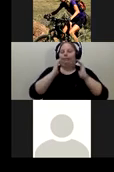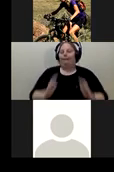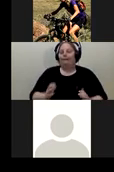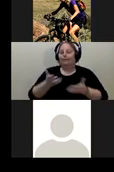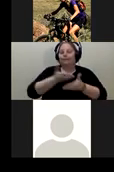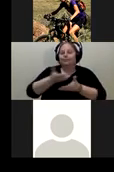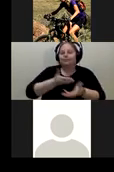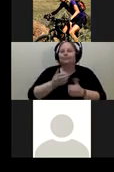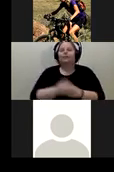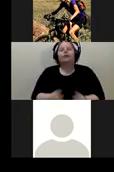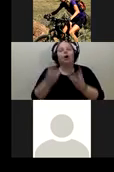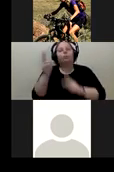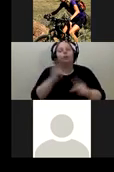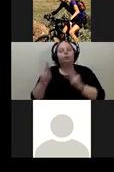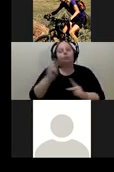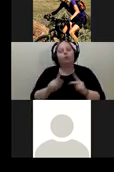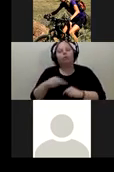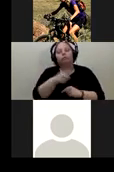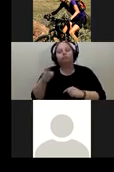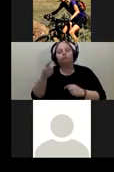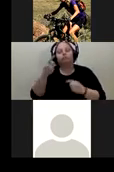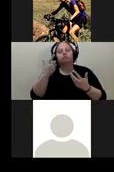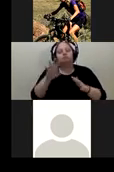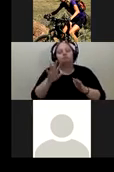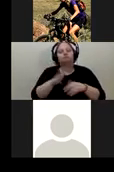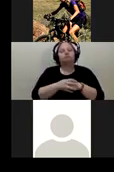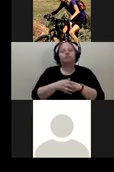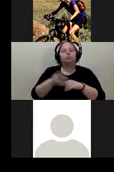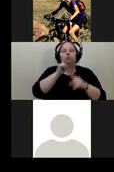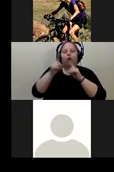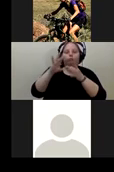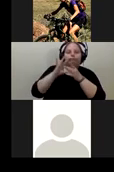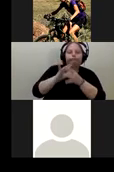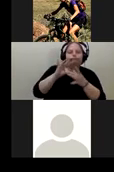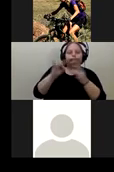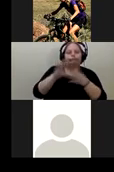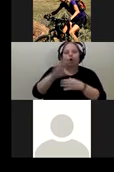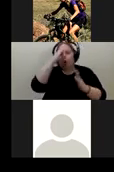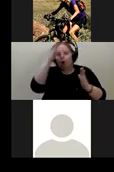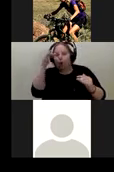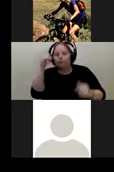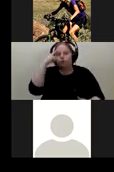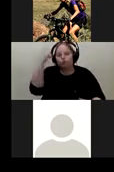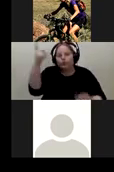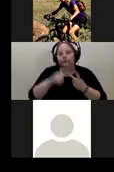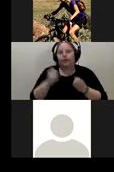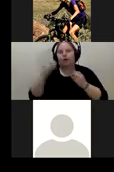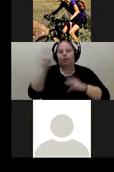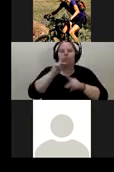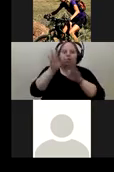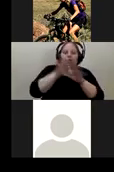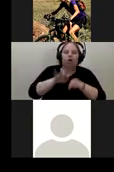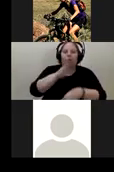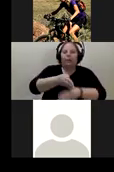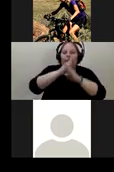How many people do you ask, do you talk to about your hopes and dreams? How many people do you talk to about your barriers? How